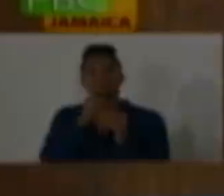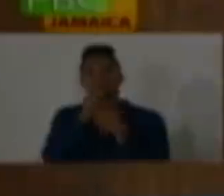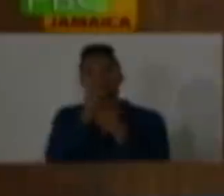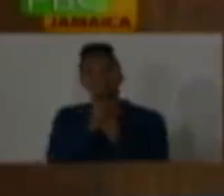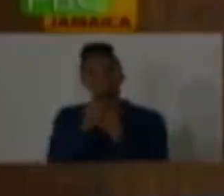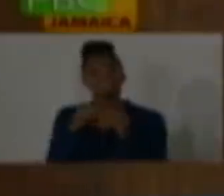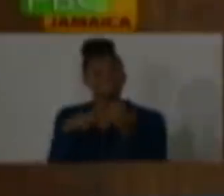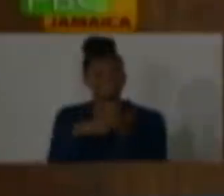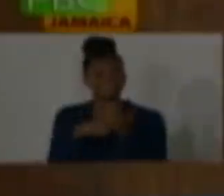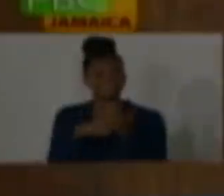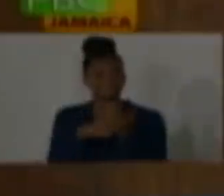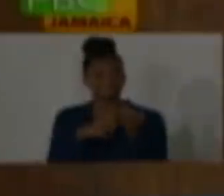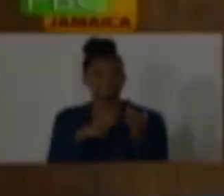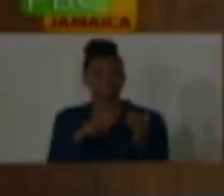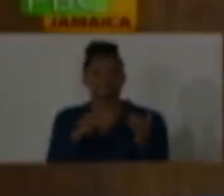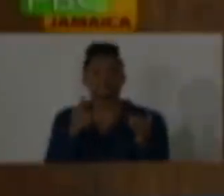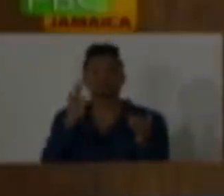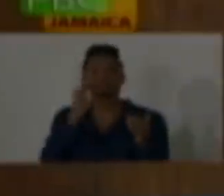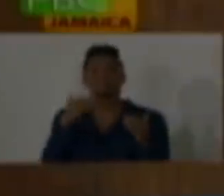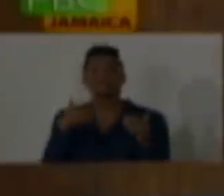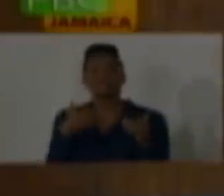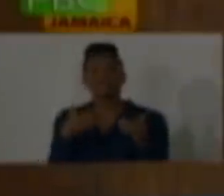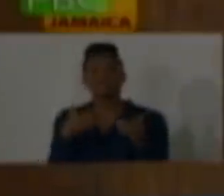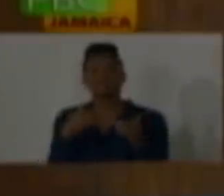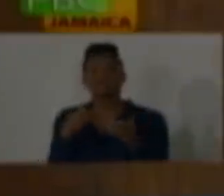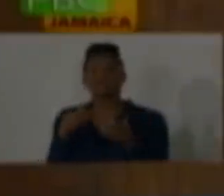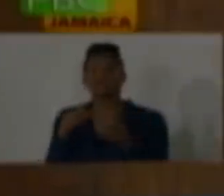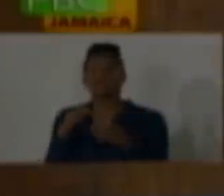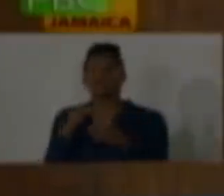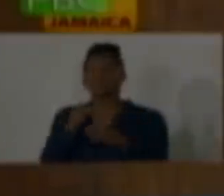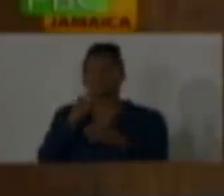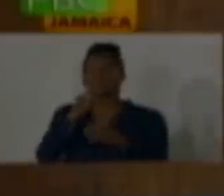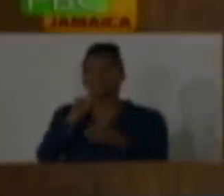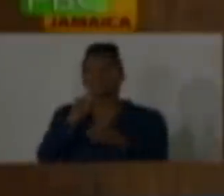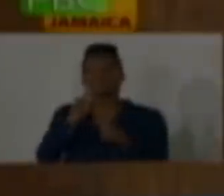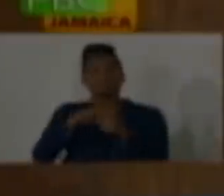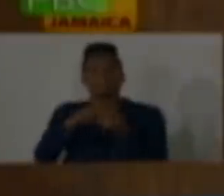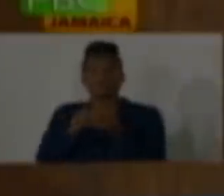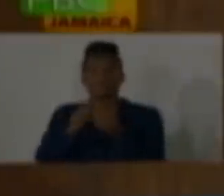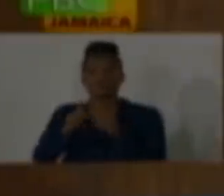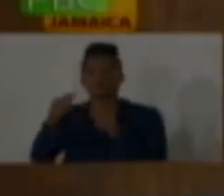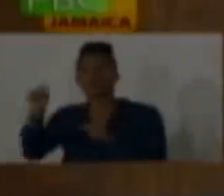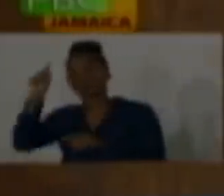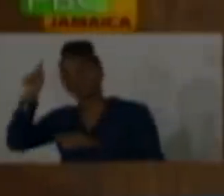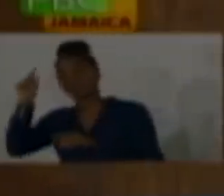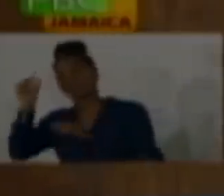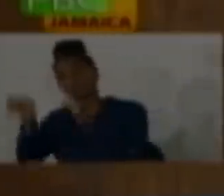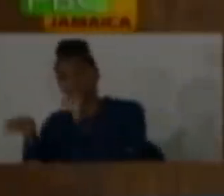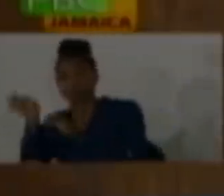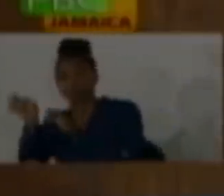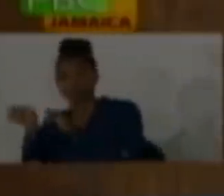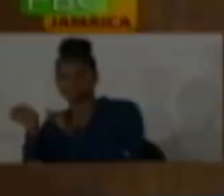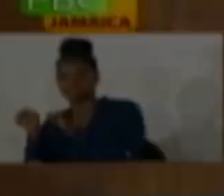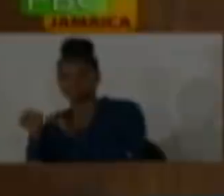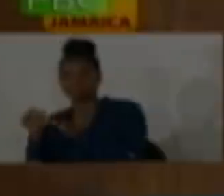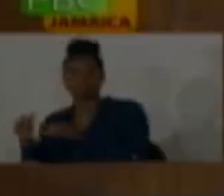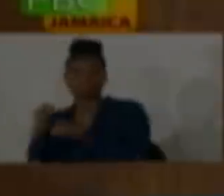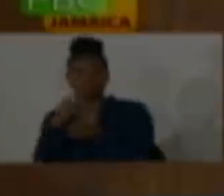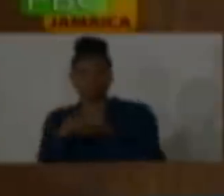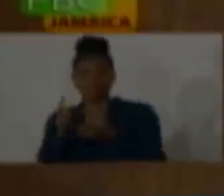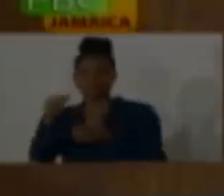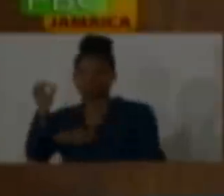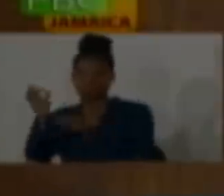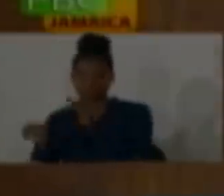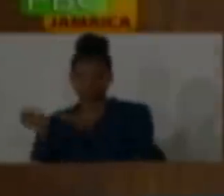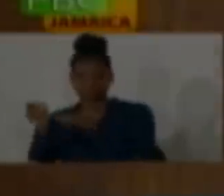now will have an incentive not to pay it, but to go to court instead and either plead guilty and pay the maximum fine there, which is lower